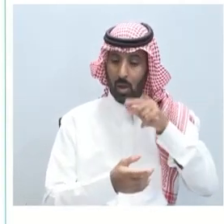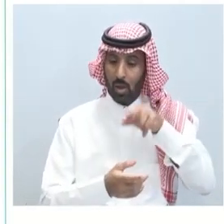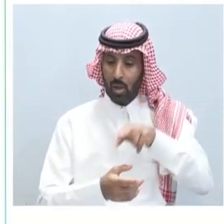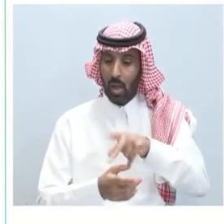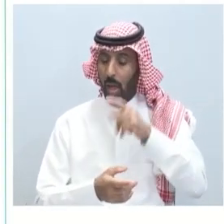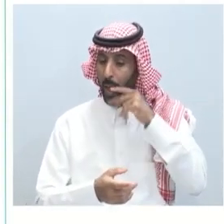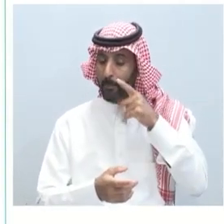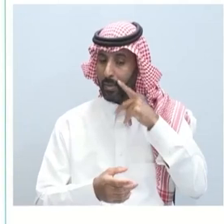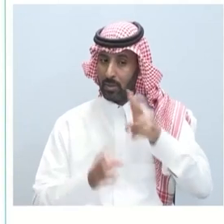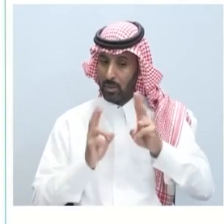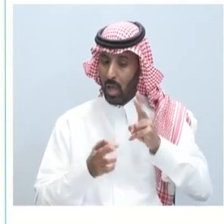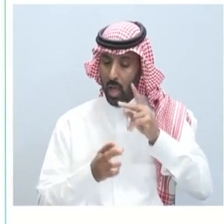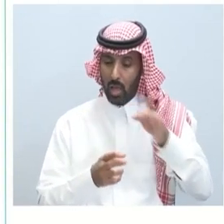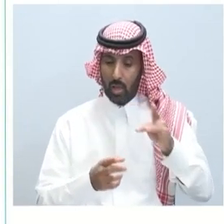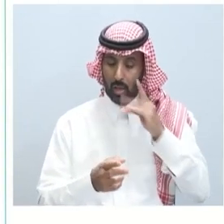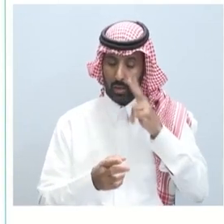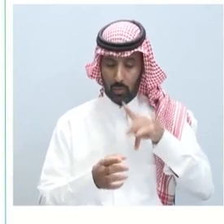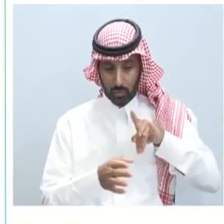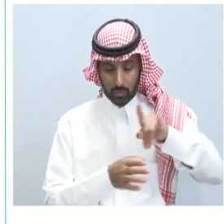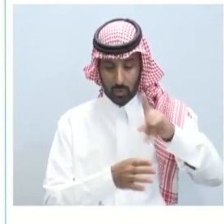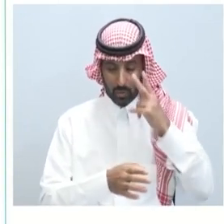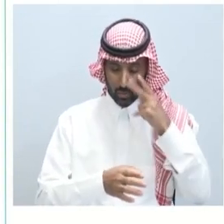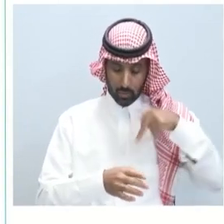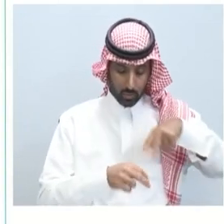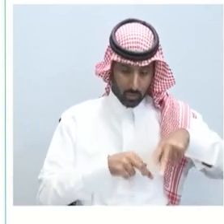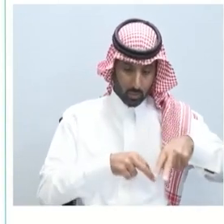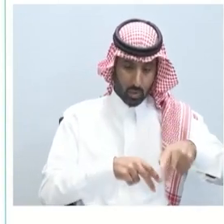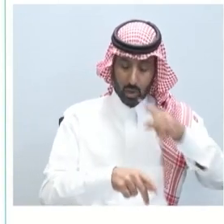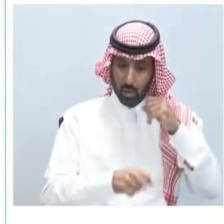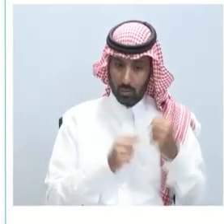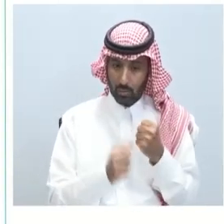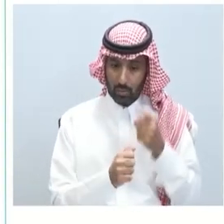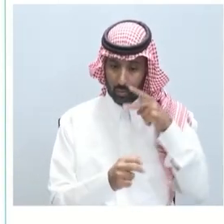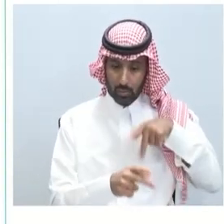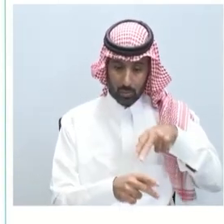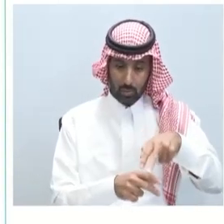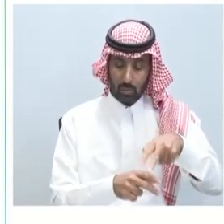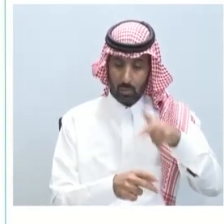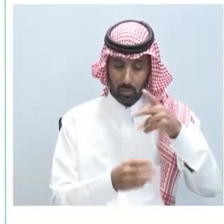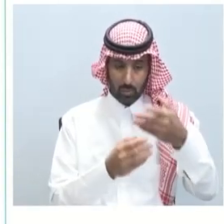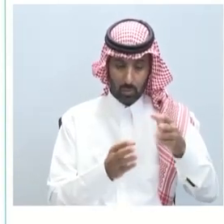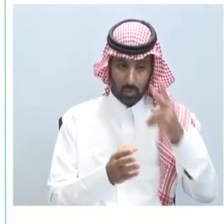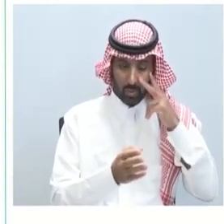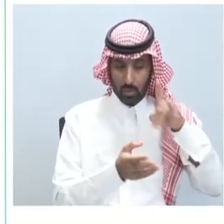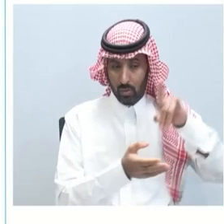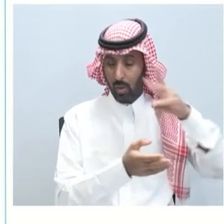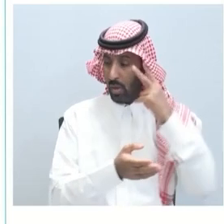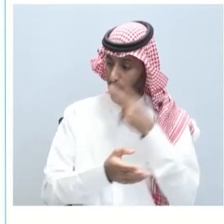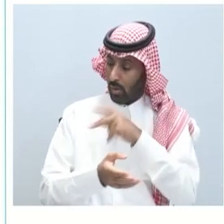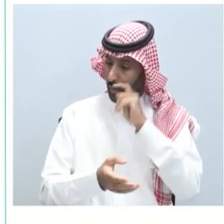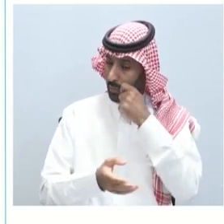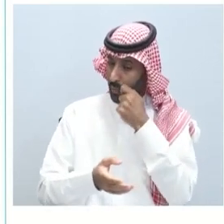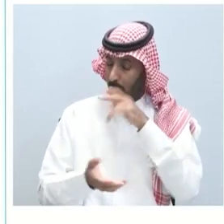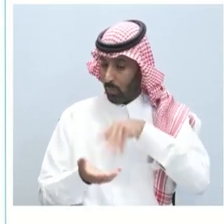wedding. His flight is about to leave. As he runs through the terminal to his departure gate, an elderly man suddenly slips